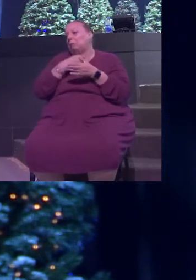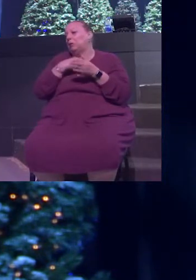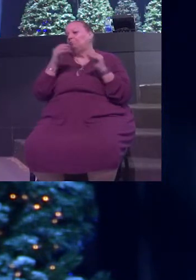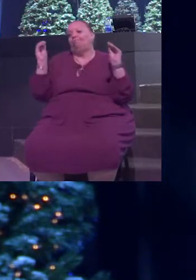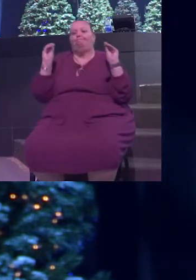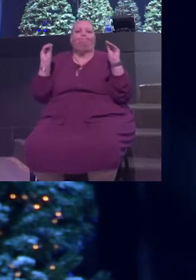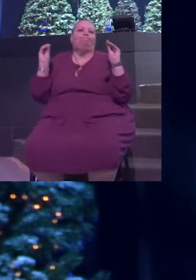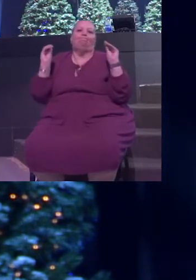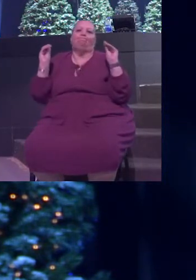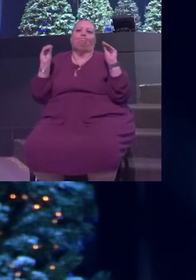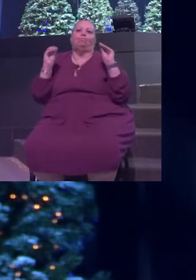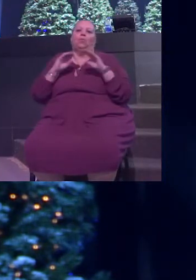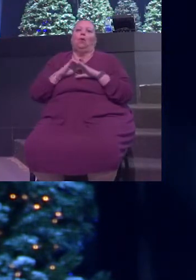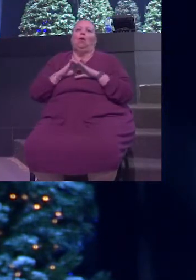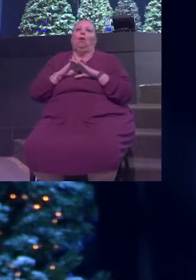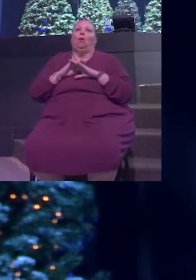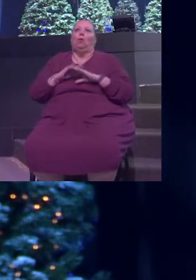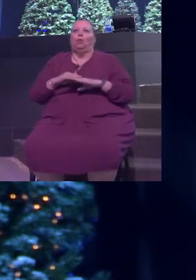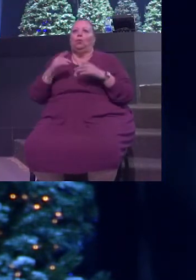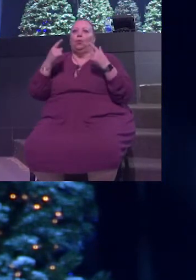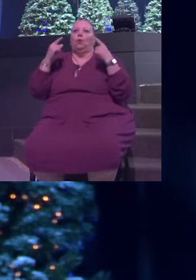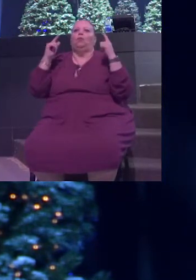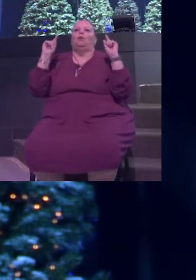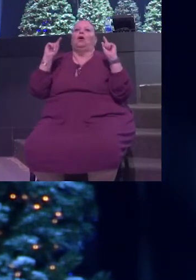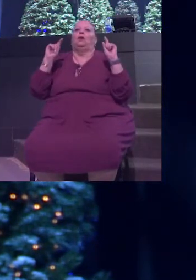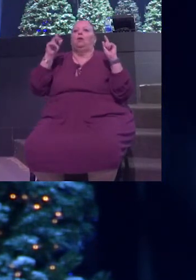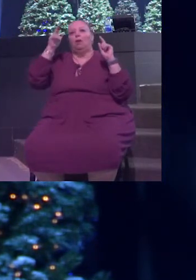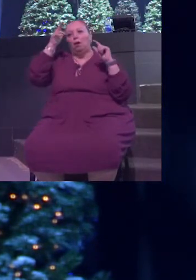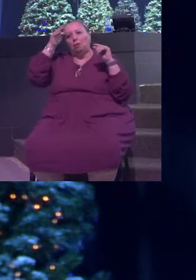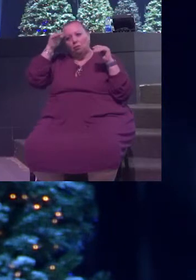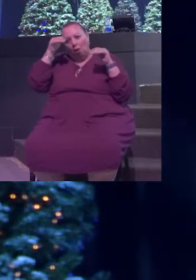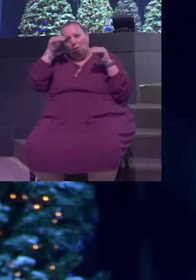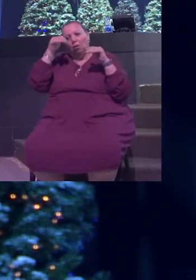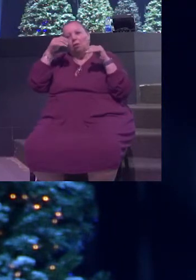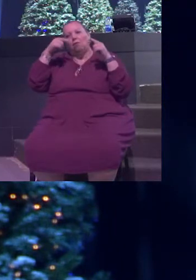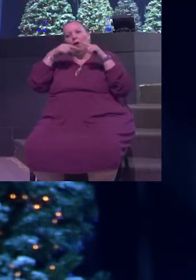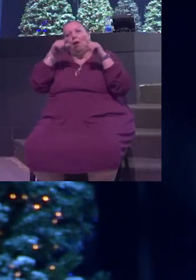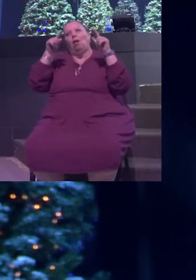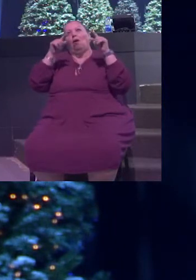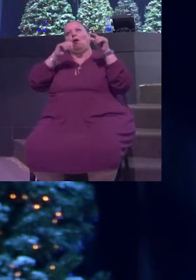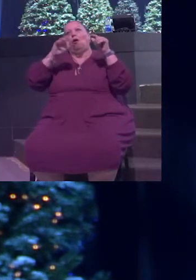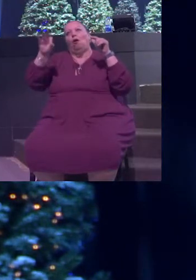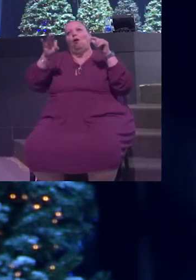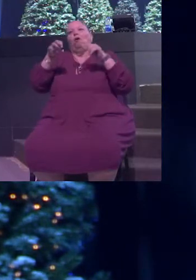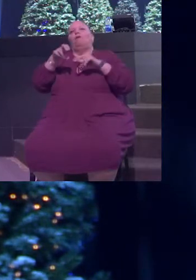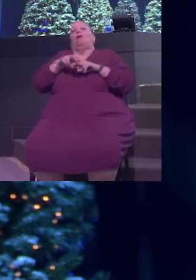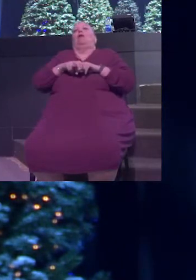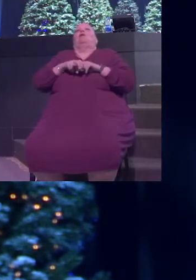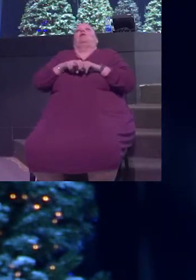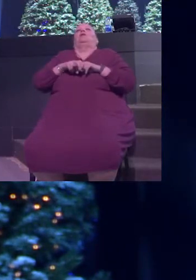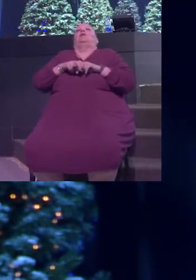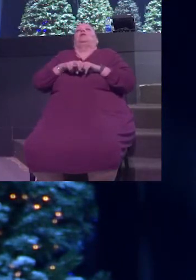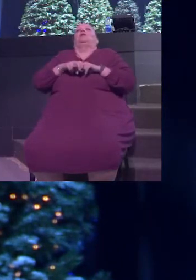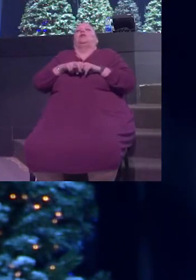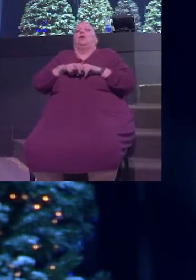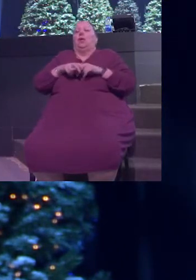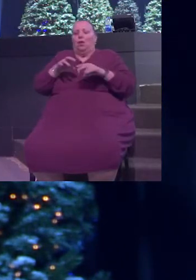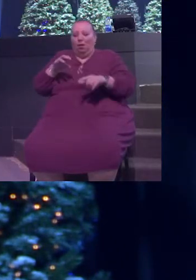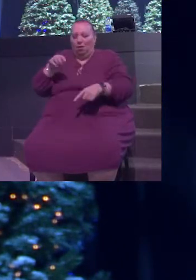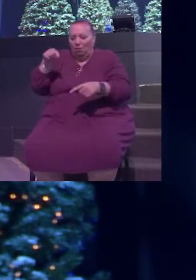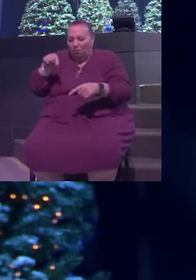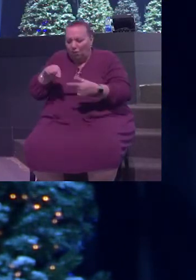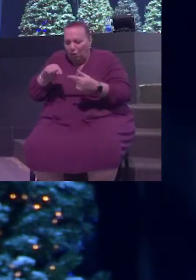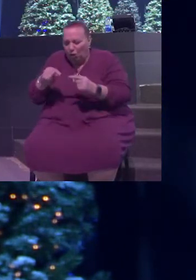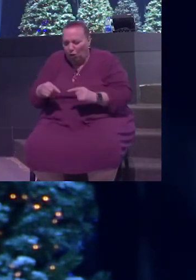complaint. It's a relief just to finally get off that donkey. She leans back against the wall, her feet swollen, her back